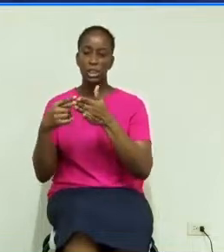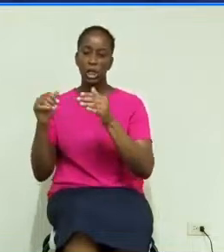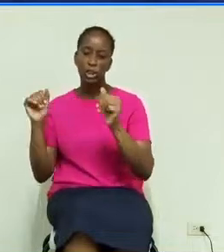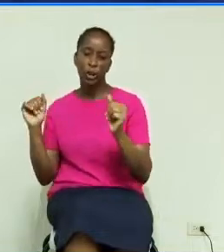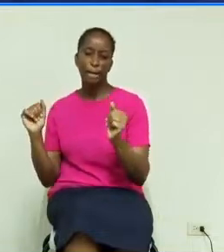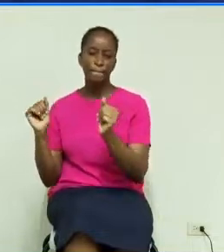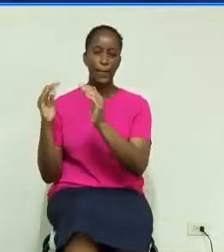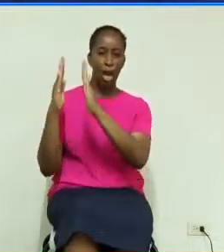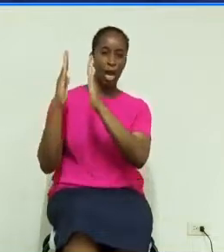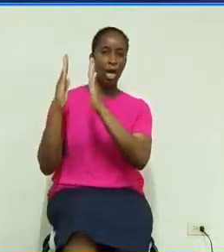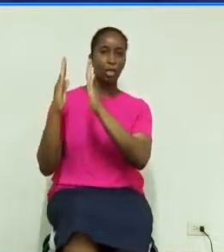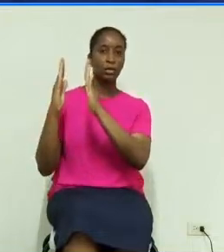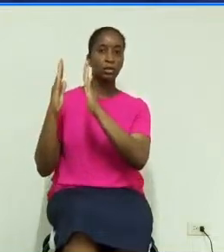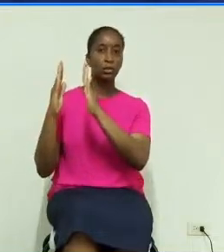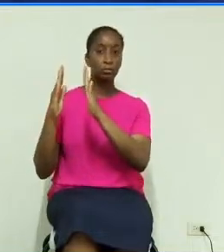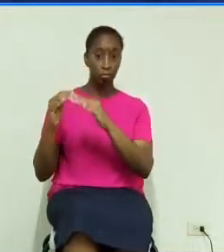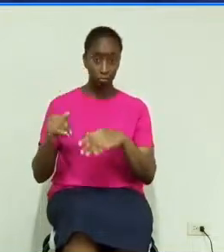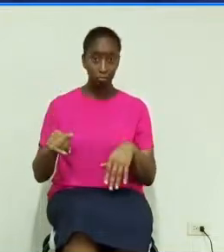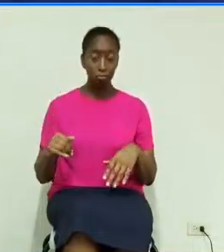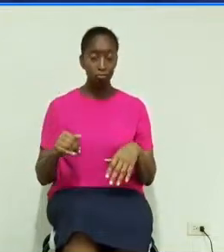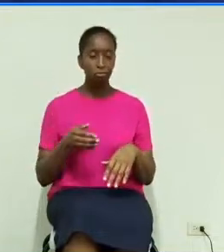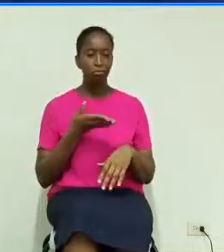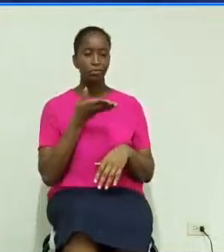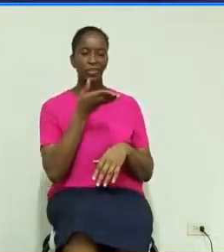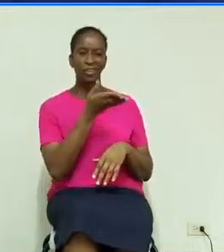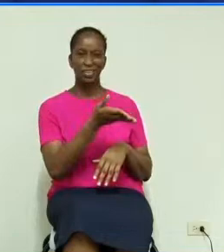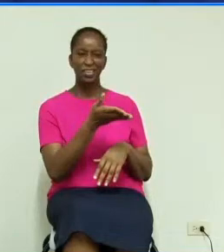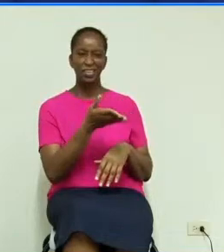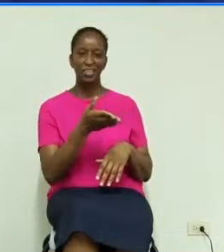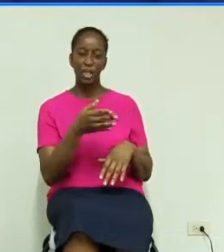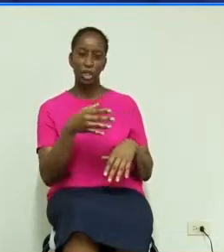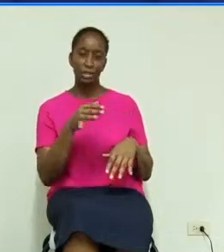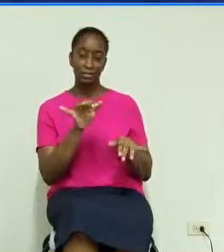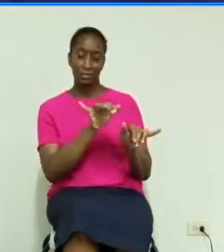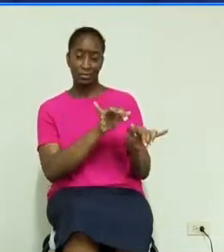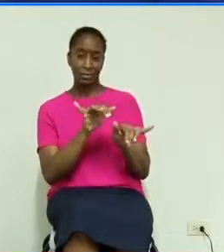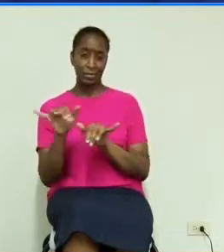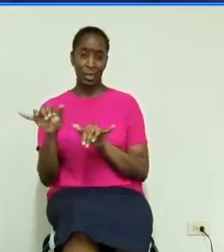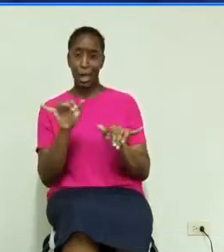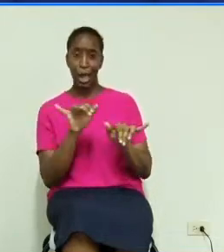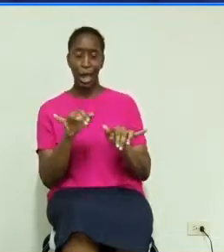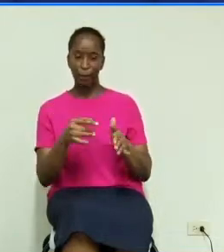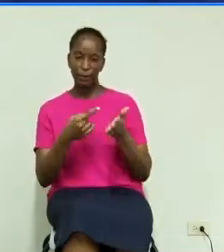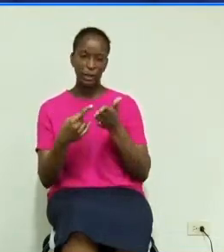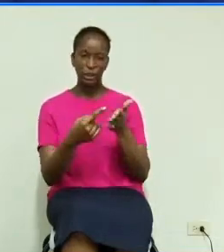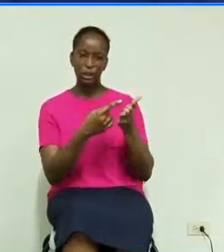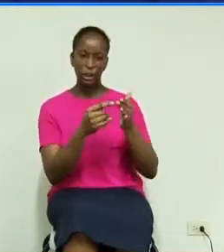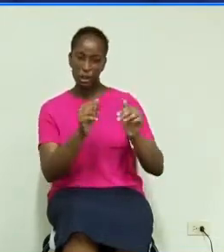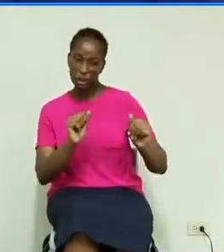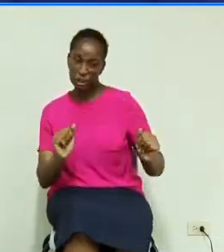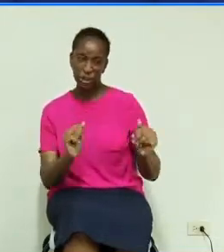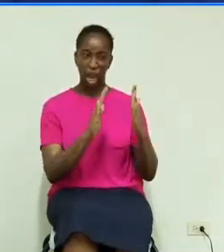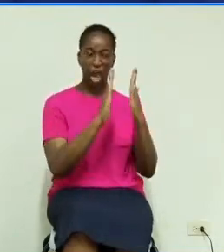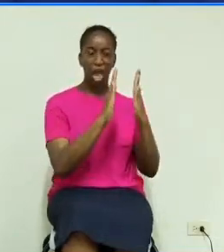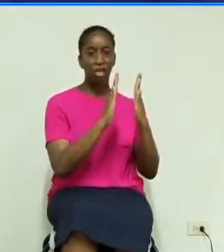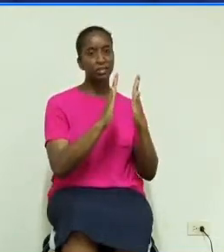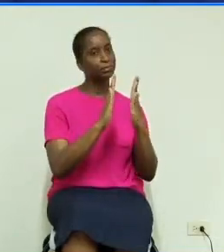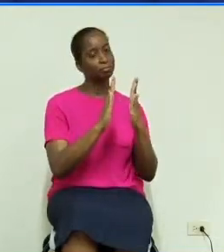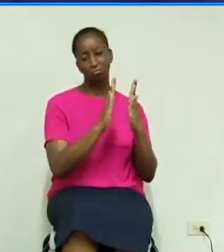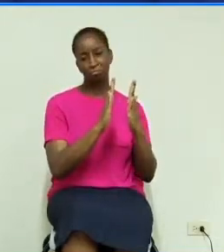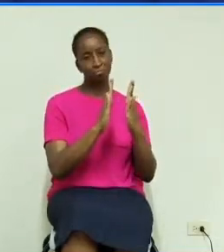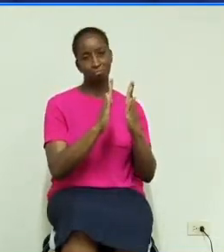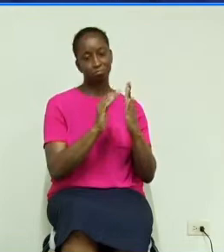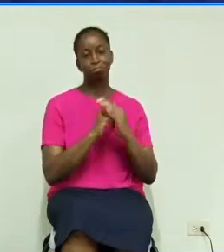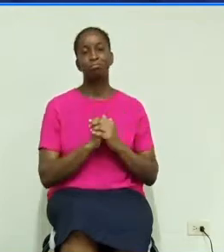already we are thinking about in what ways Senate was meant to be complementary to. Now, do we want to maintain that